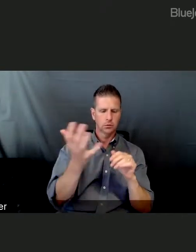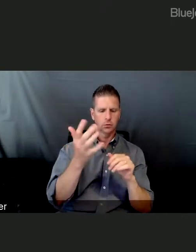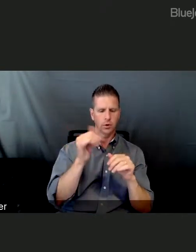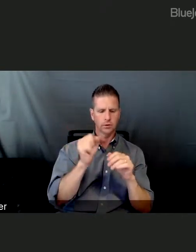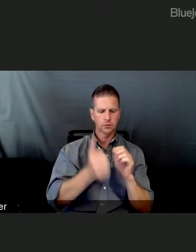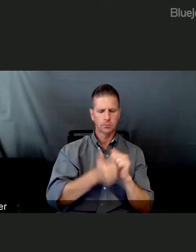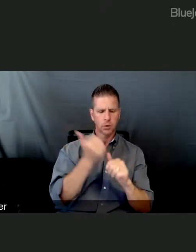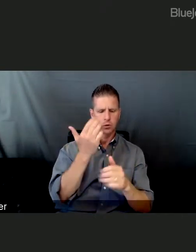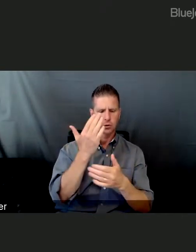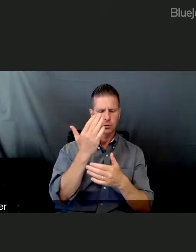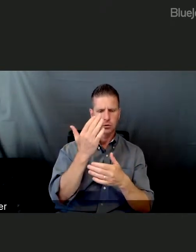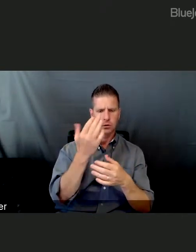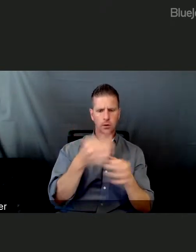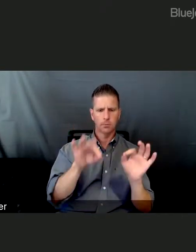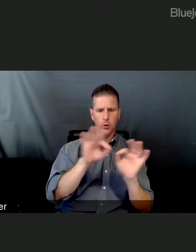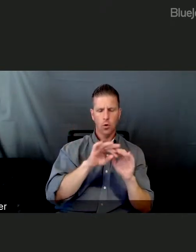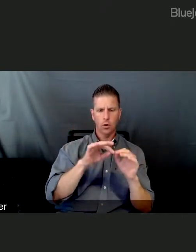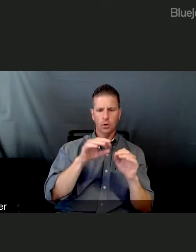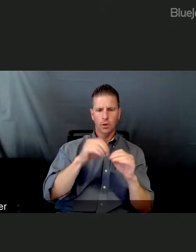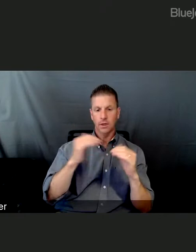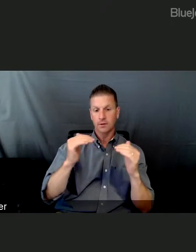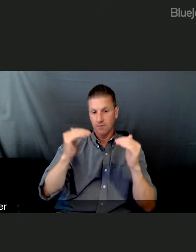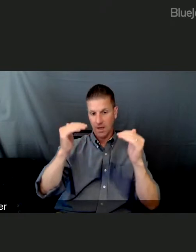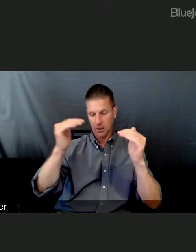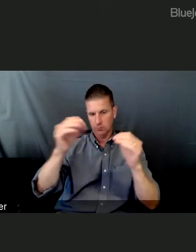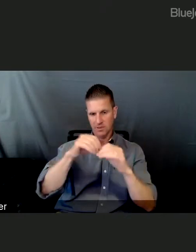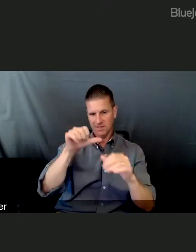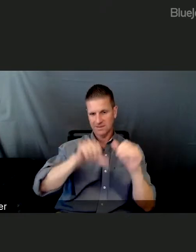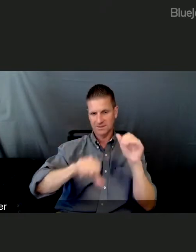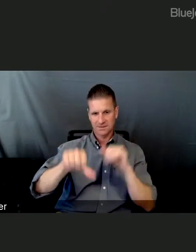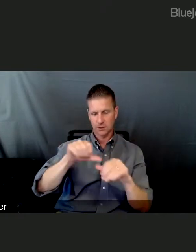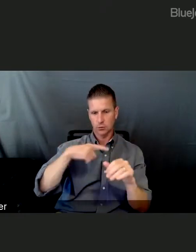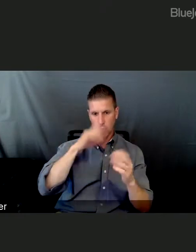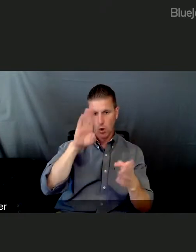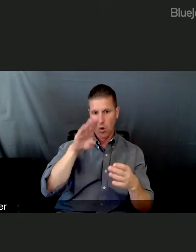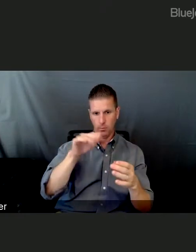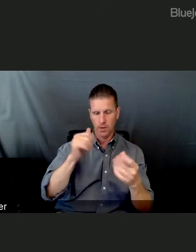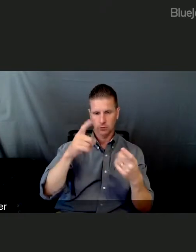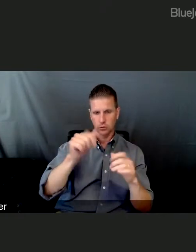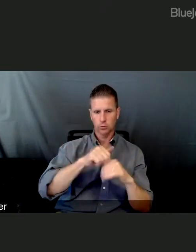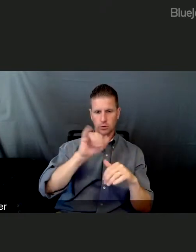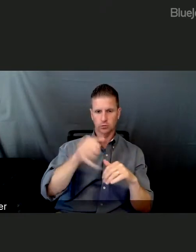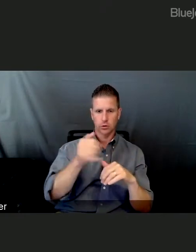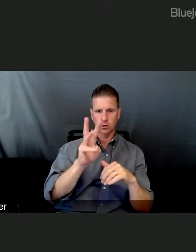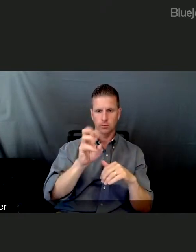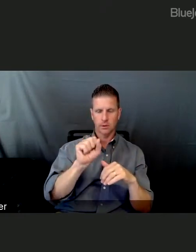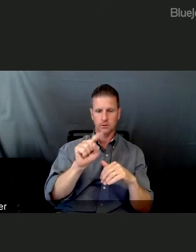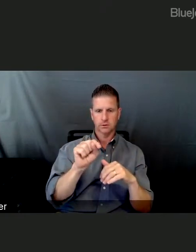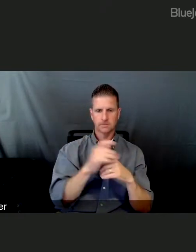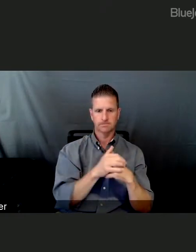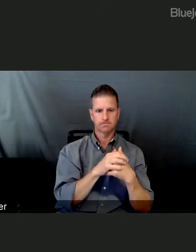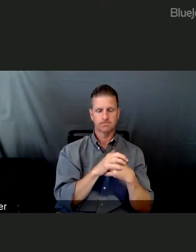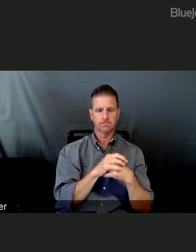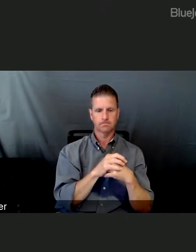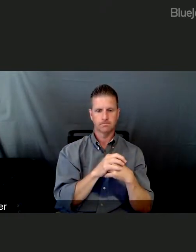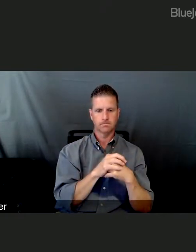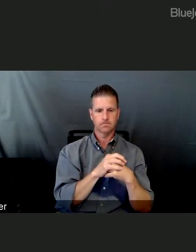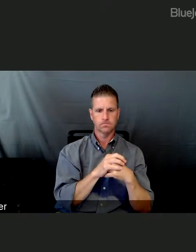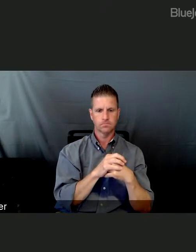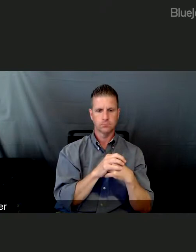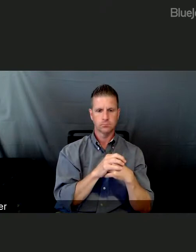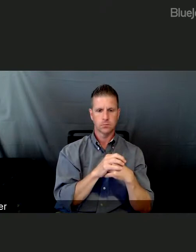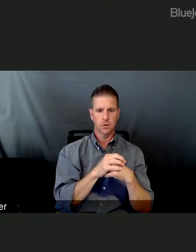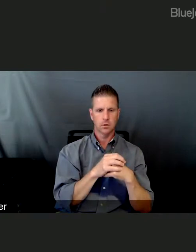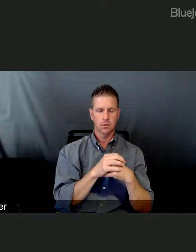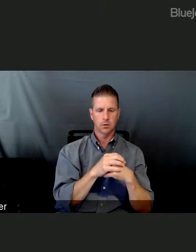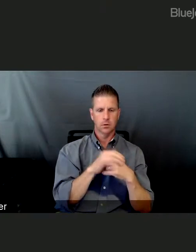important advancement in science we can hope to achieve with JWST? That's from